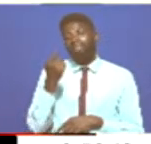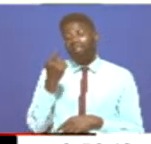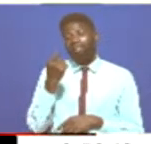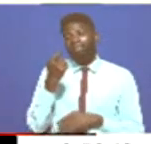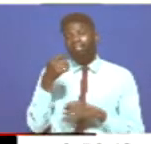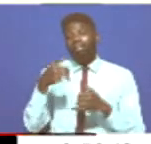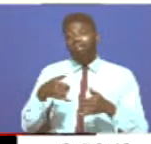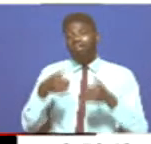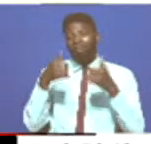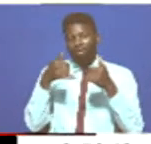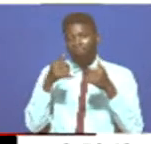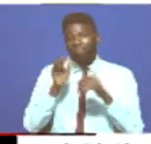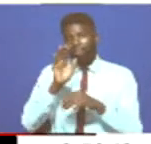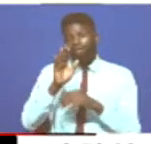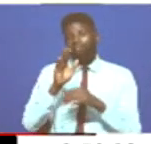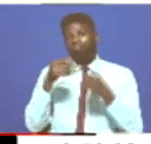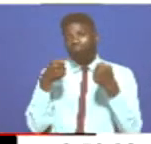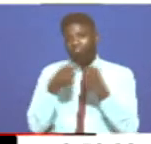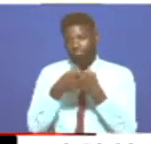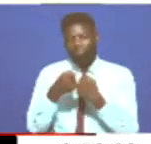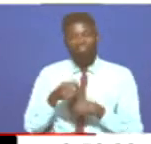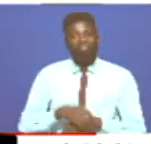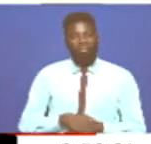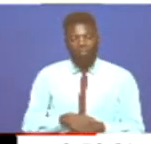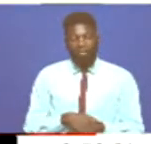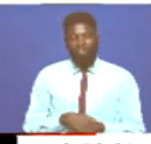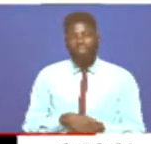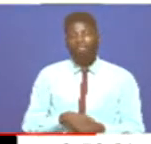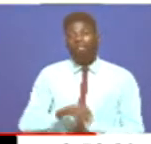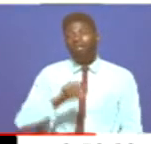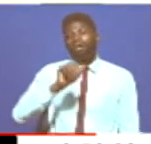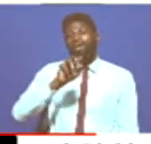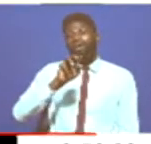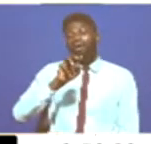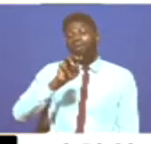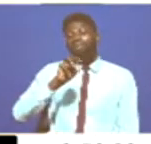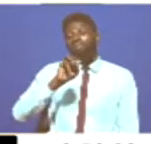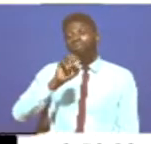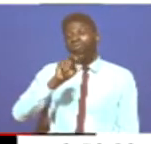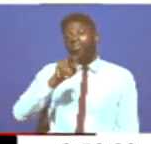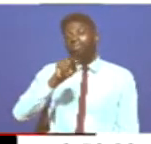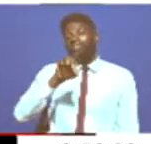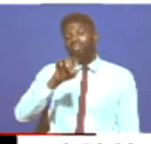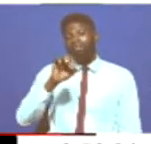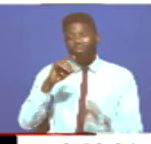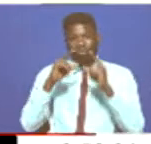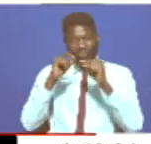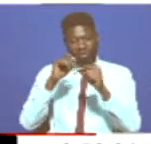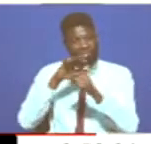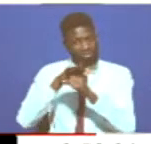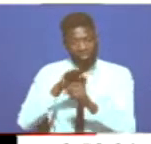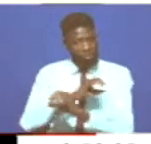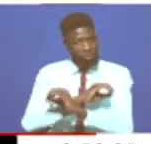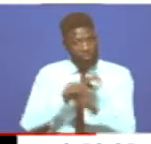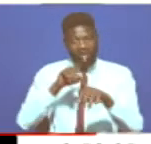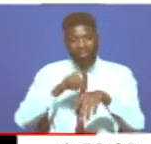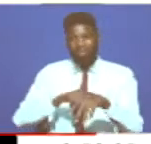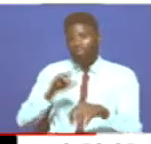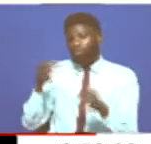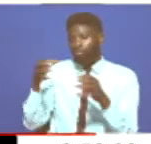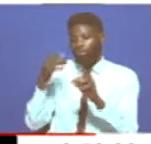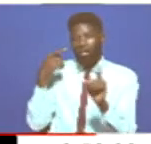Shujaa captain and KCB back rower Andrew Amonde says there's no pressure as his side prepares to face Menenga Oles in the Kenya